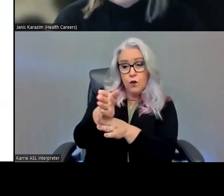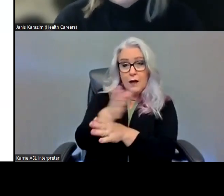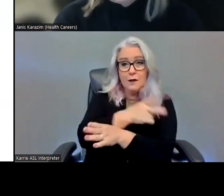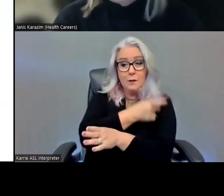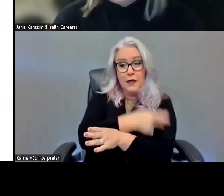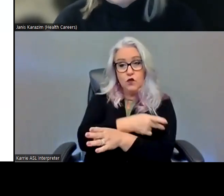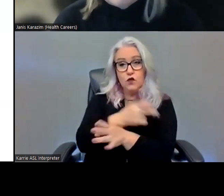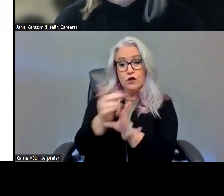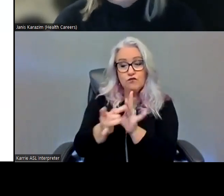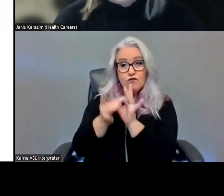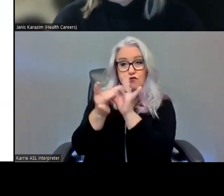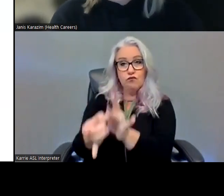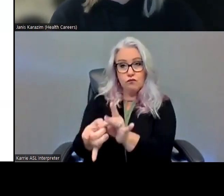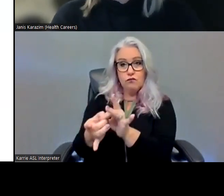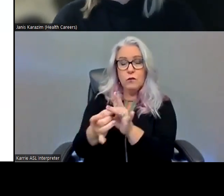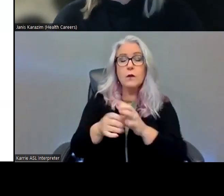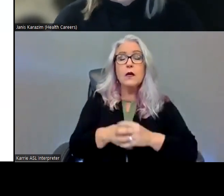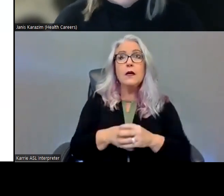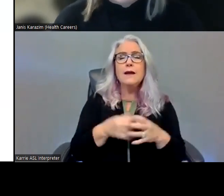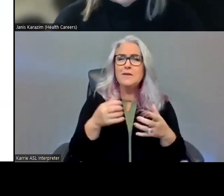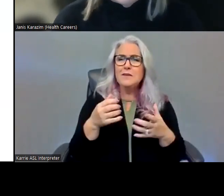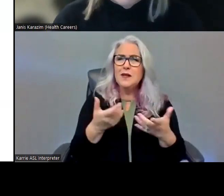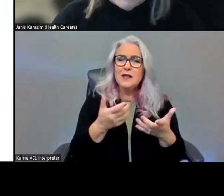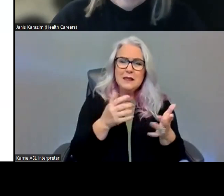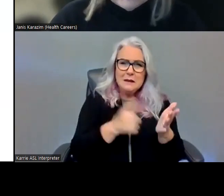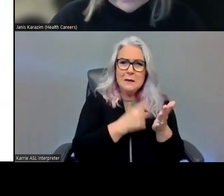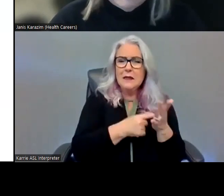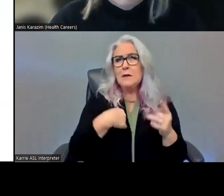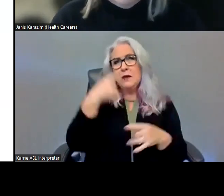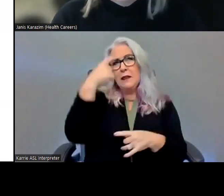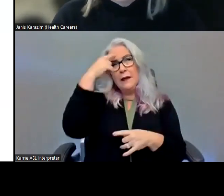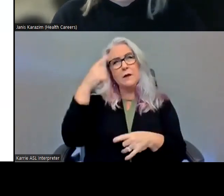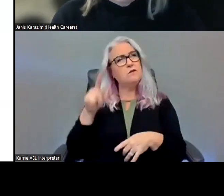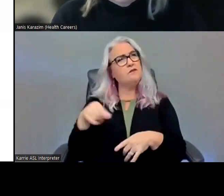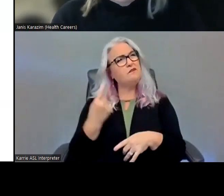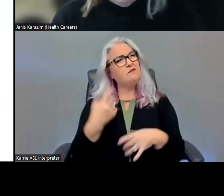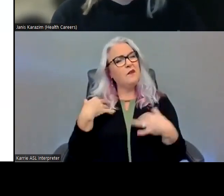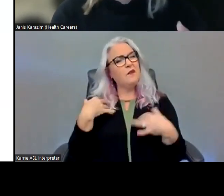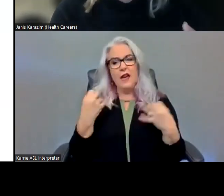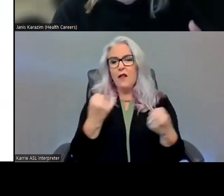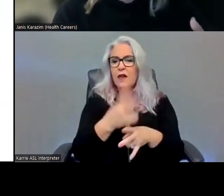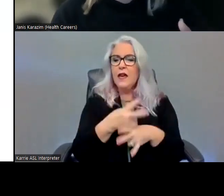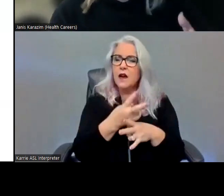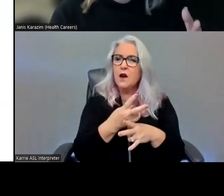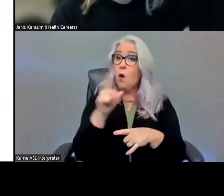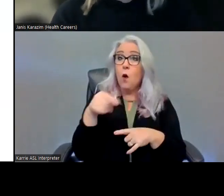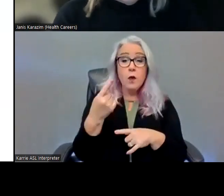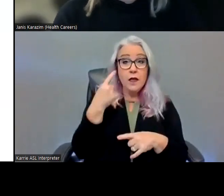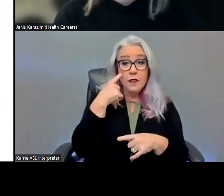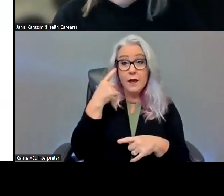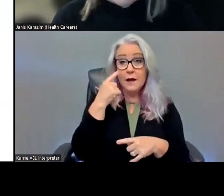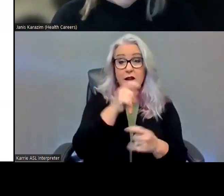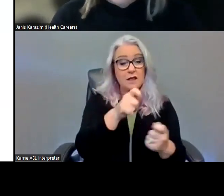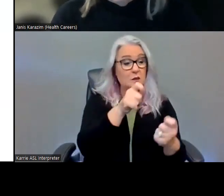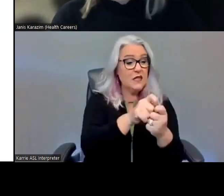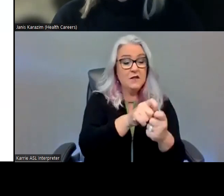related. We often think, when we think about going into healthcare, we only think about specific jobs,